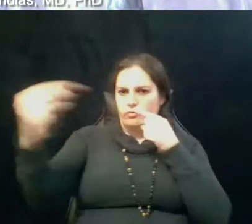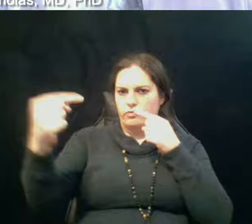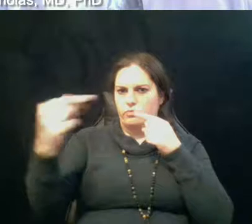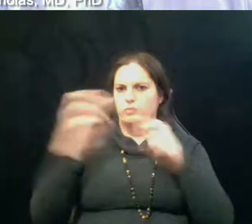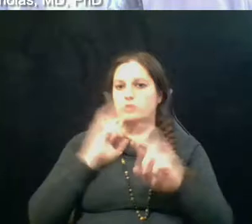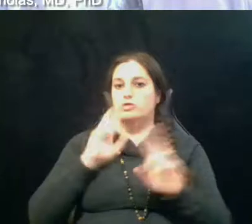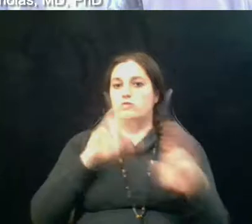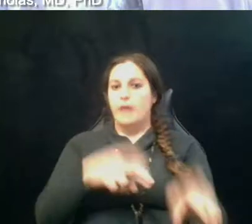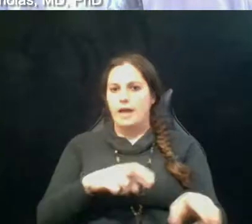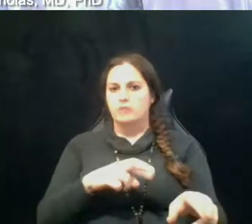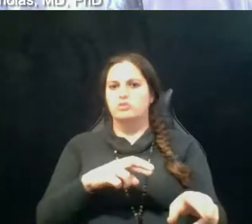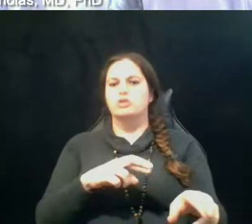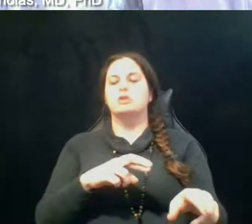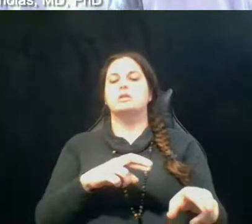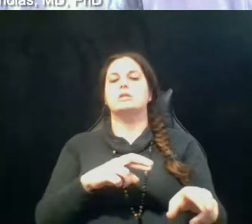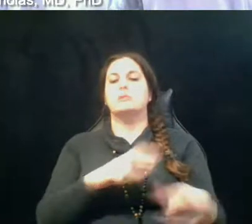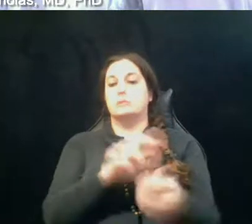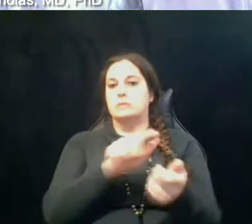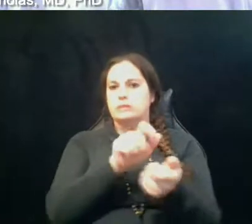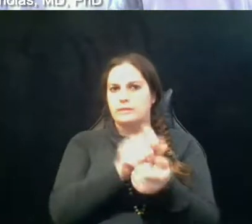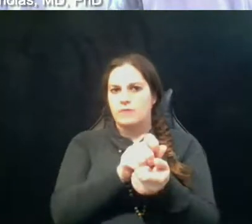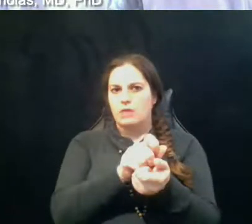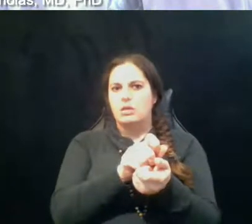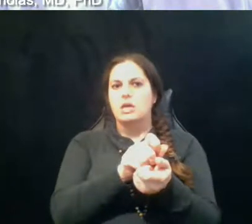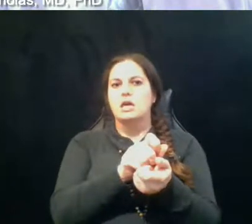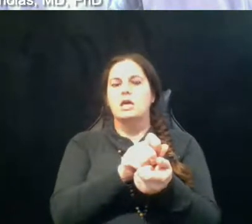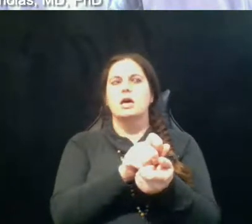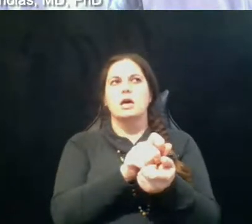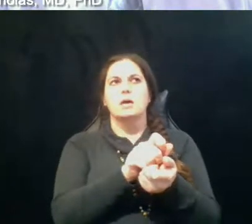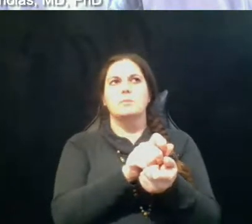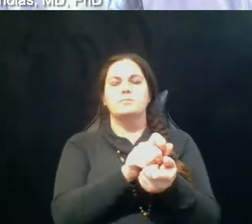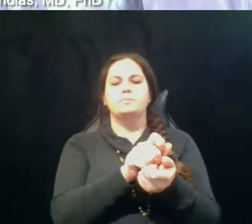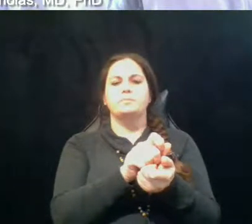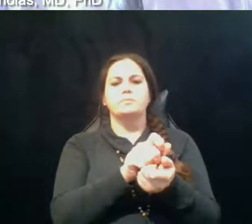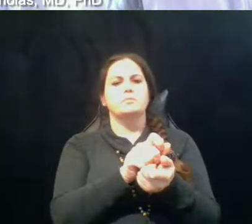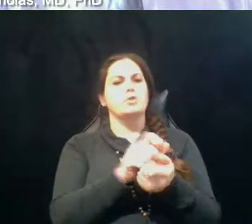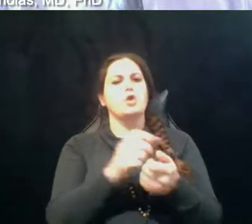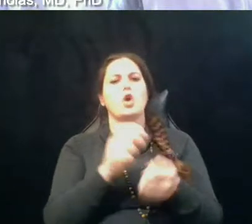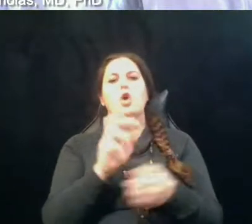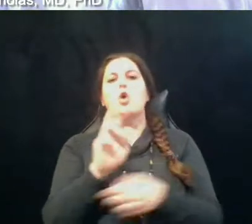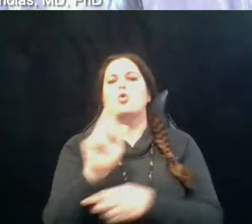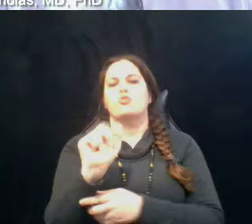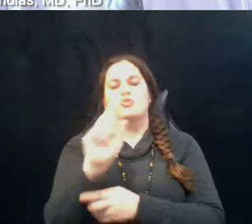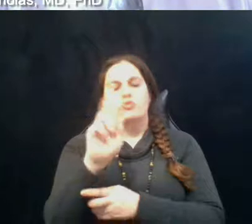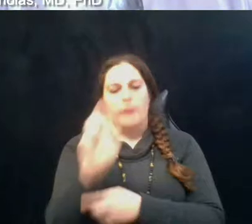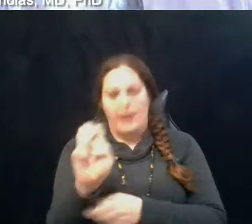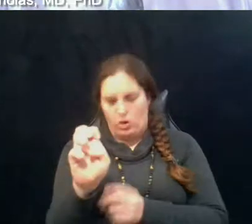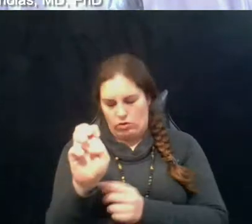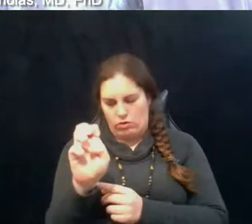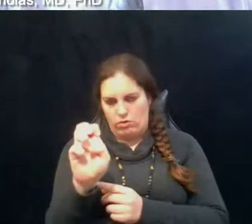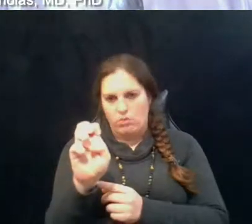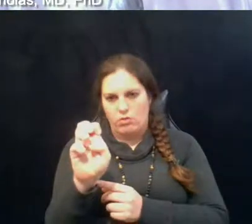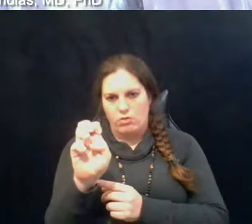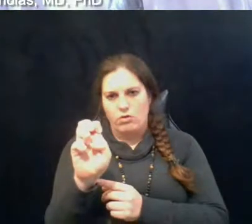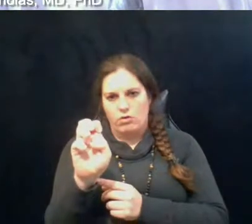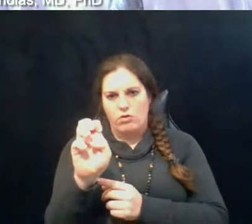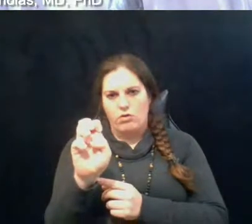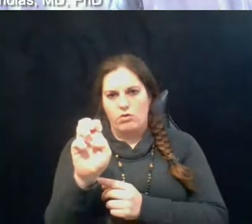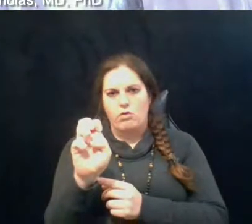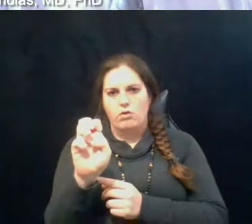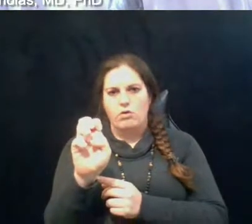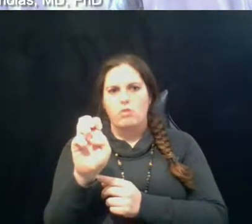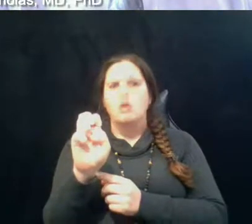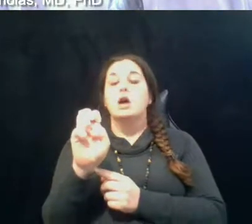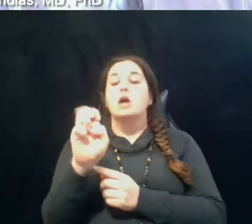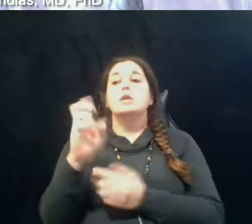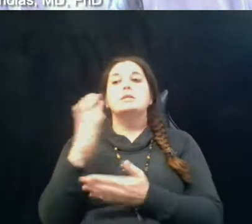allergic reactions, it may be it's very rare. Let me just say, first of all, There were some allergic reactions